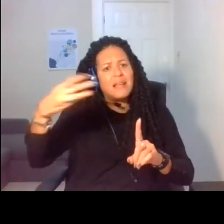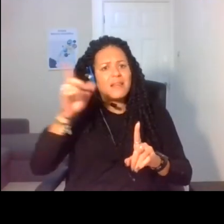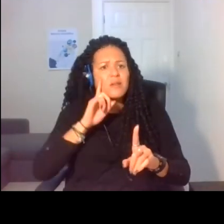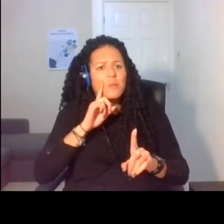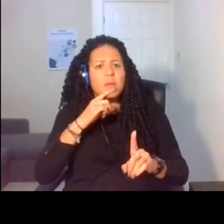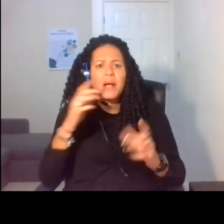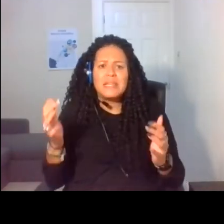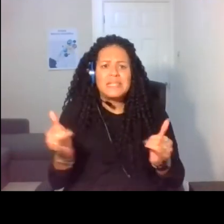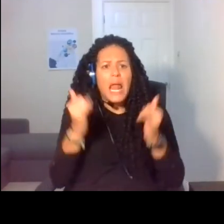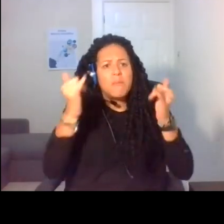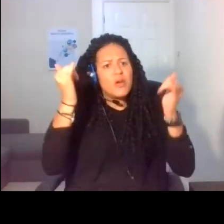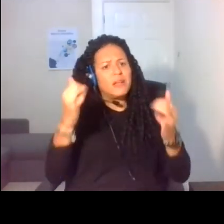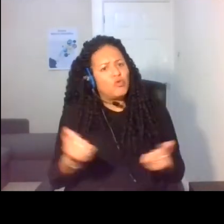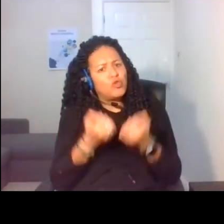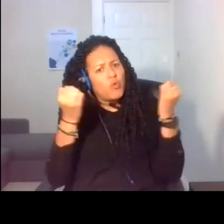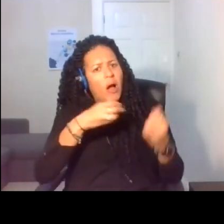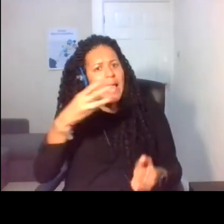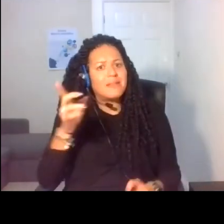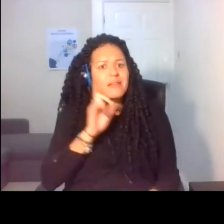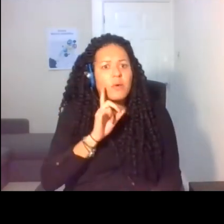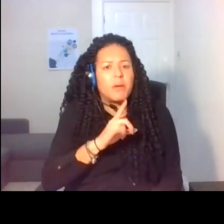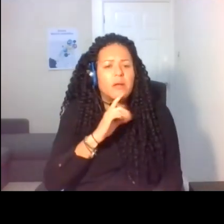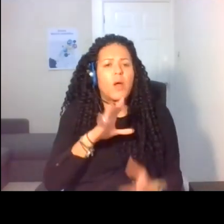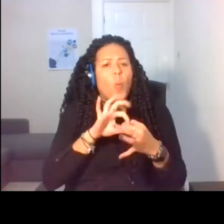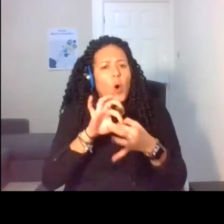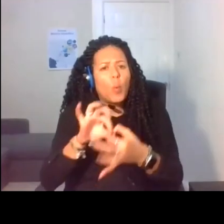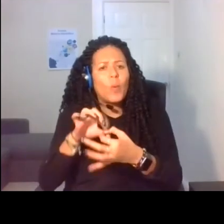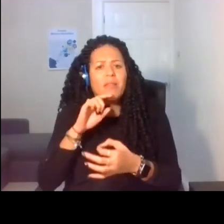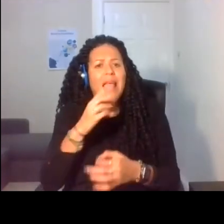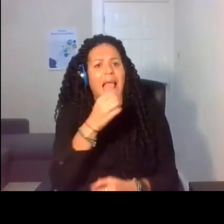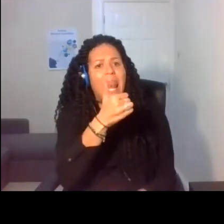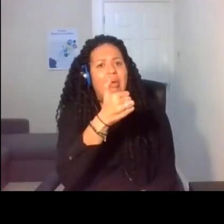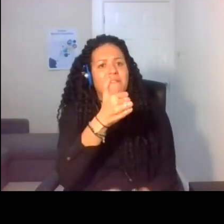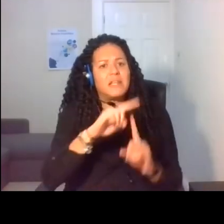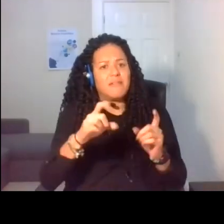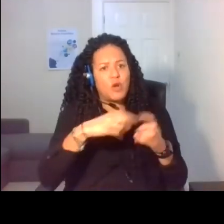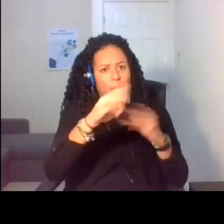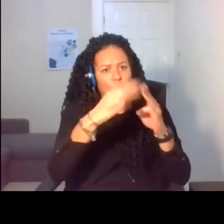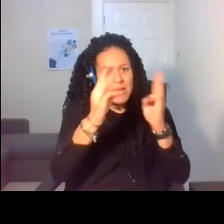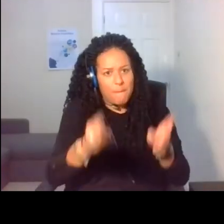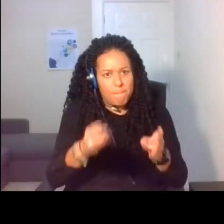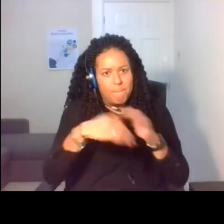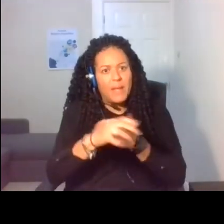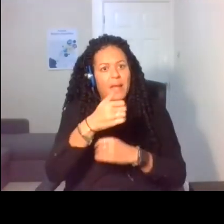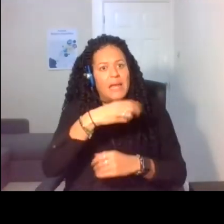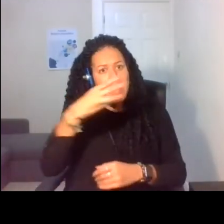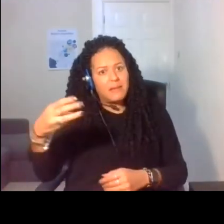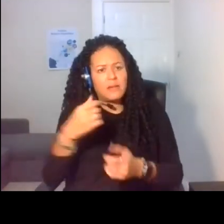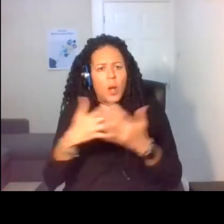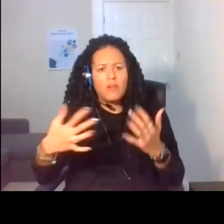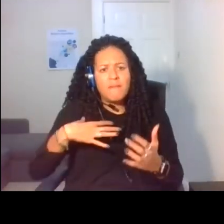strong Essex women. And they worked with 11 different museums in Essex and had a lot of volunteers who were